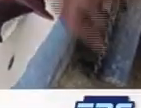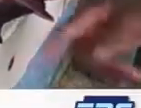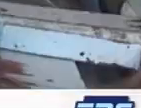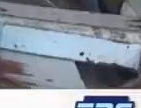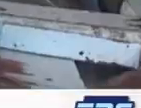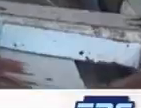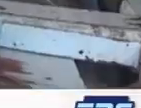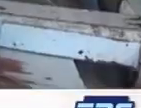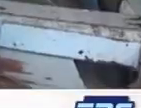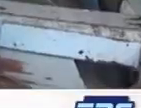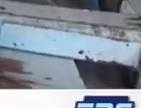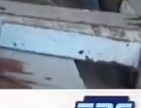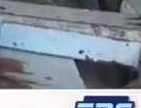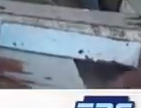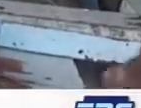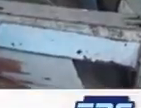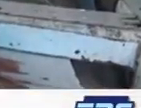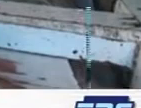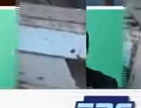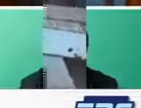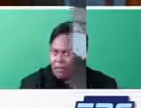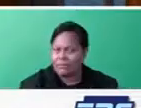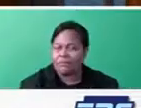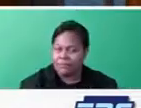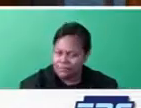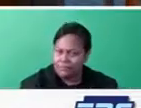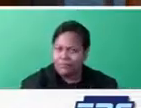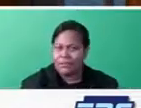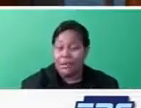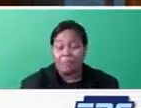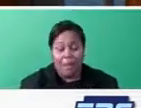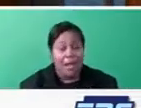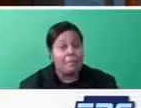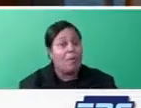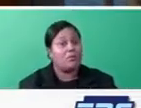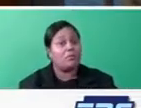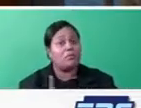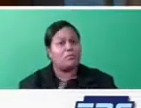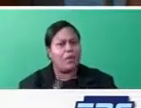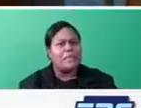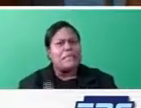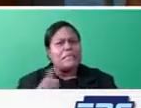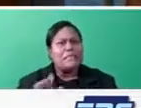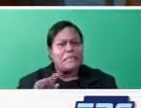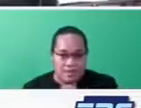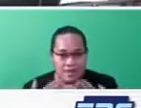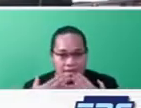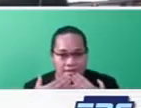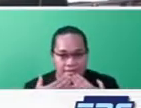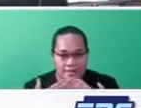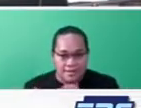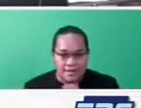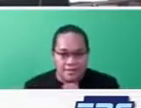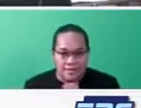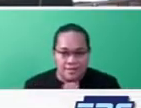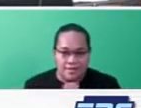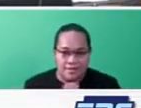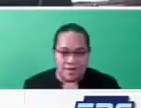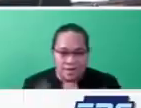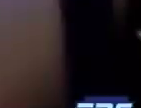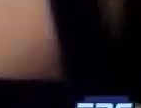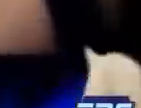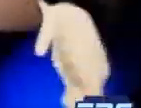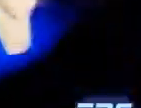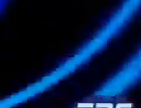bogus officers warned of fishy business. And Minister slams Nawaikula over land deals. Details after the break.